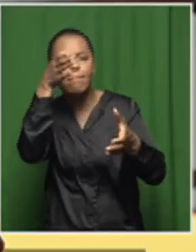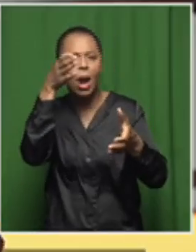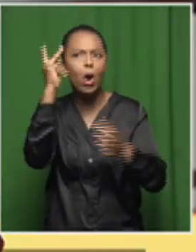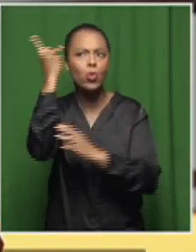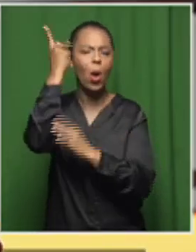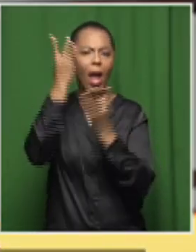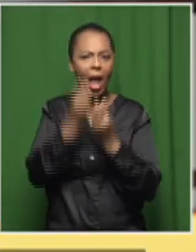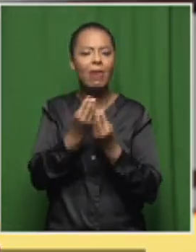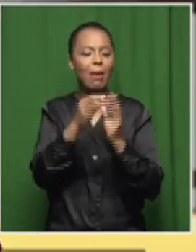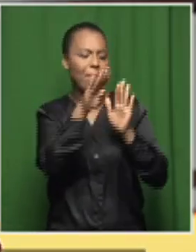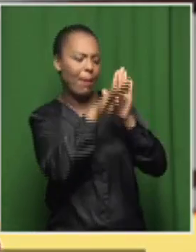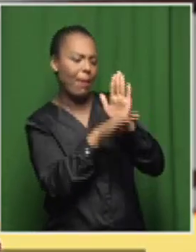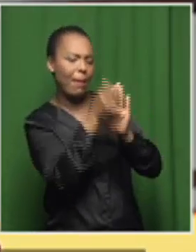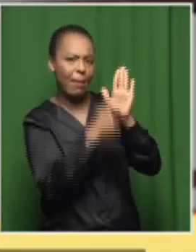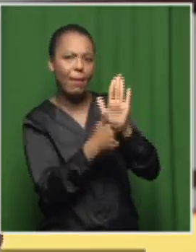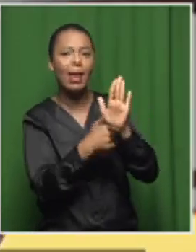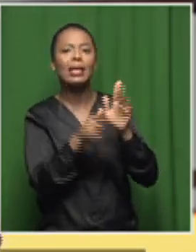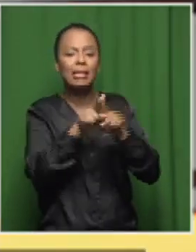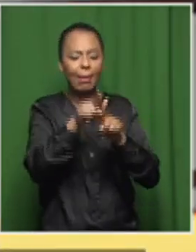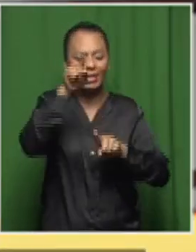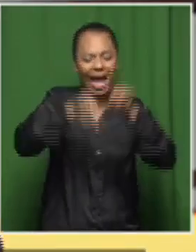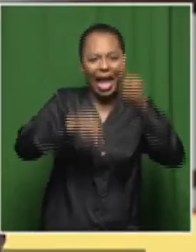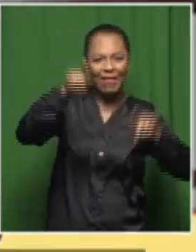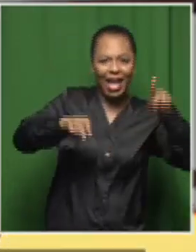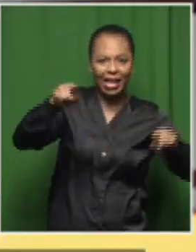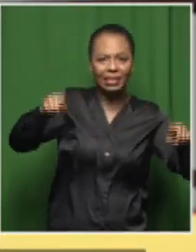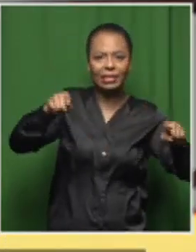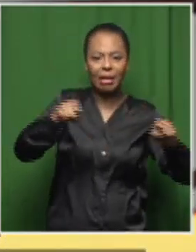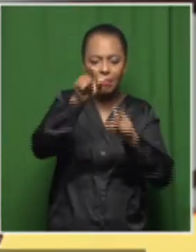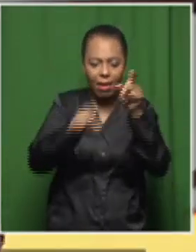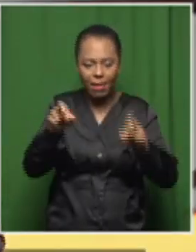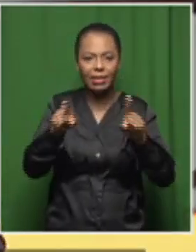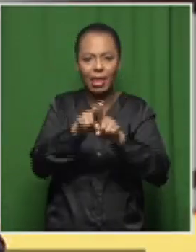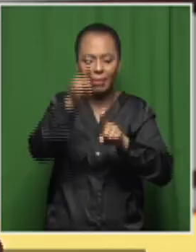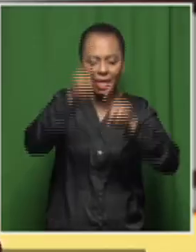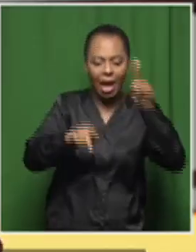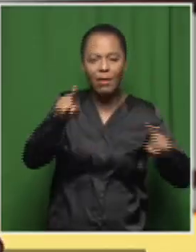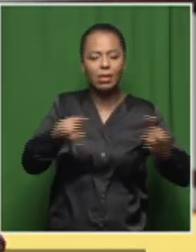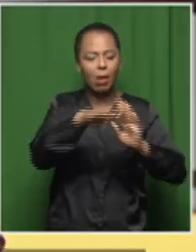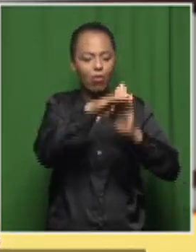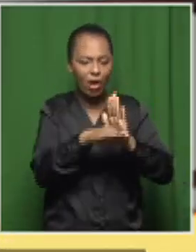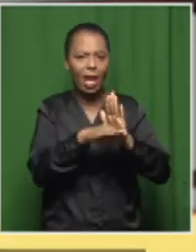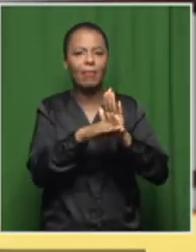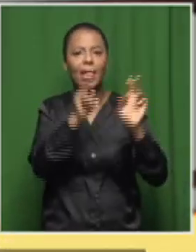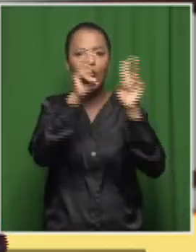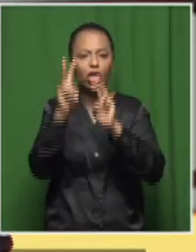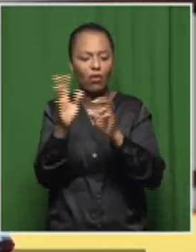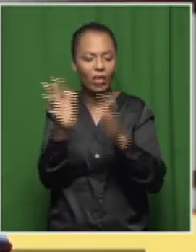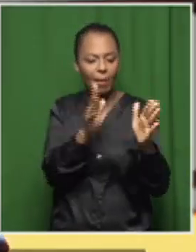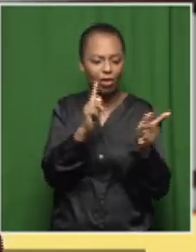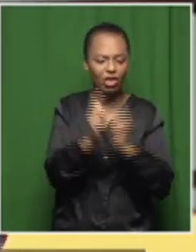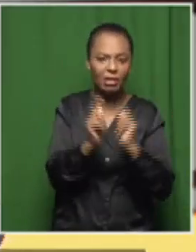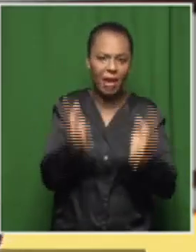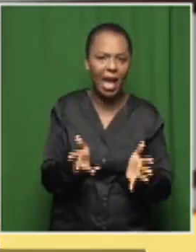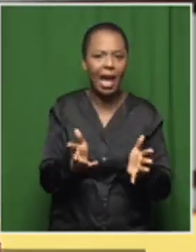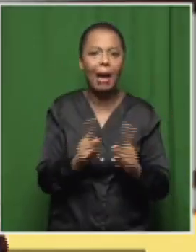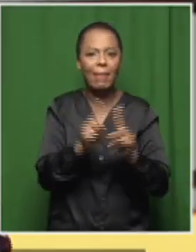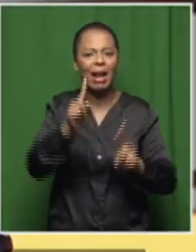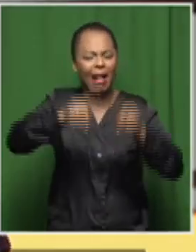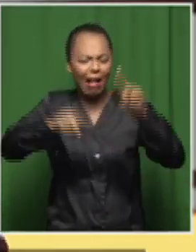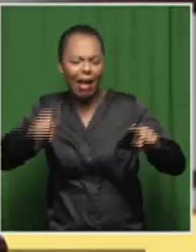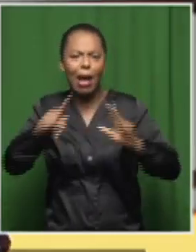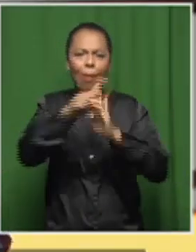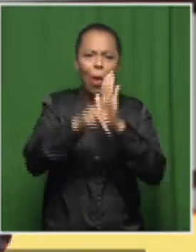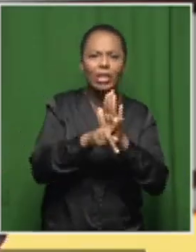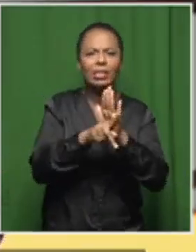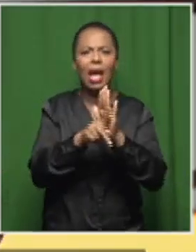that is diverse, even within this narrowly defined area of climate change. But it's still very diverse, from policy all the way